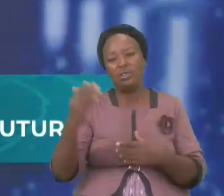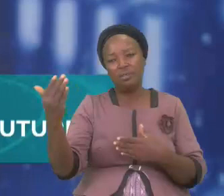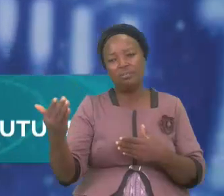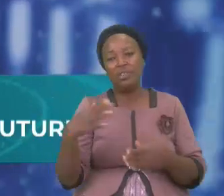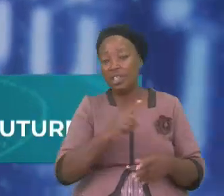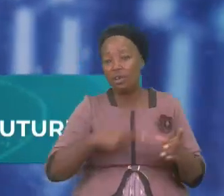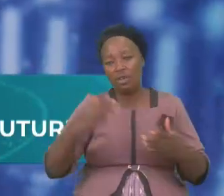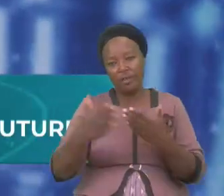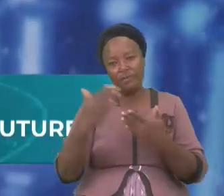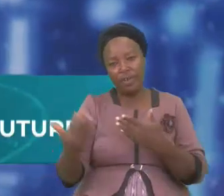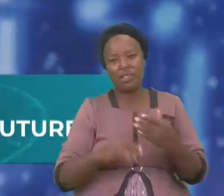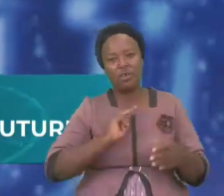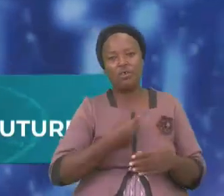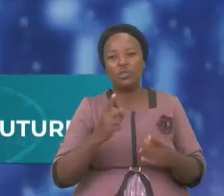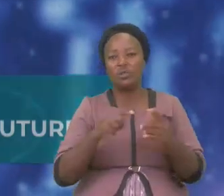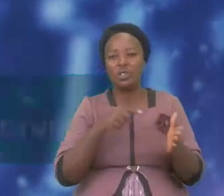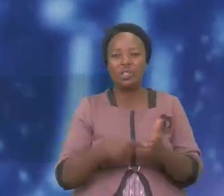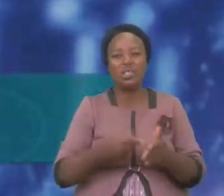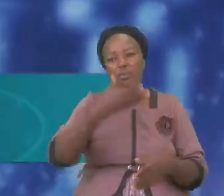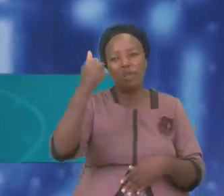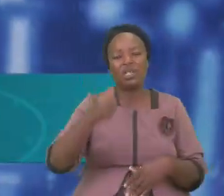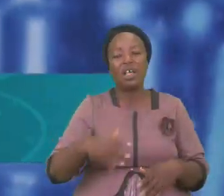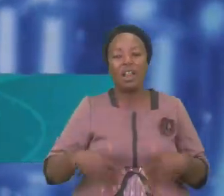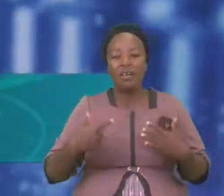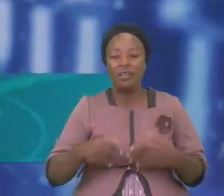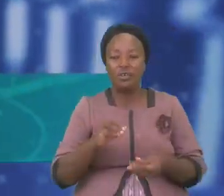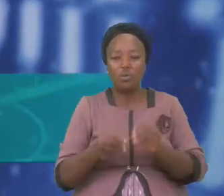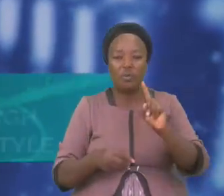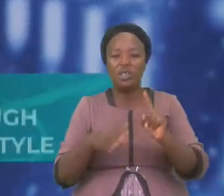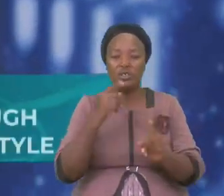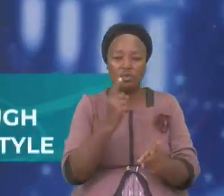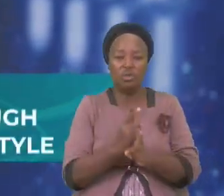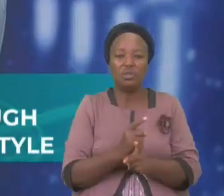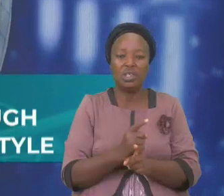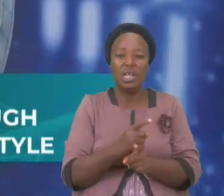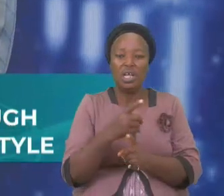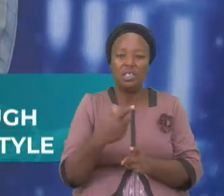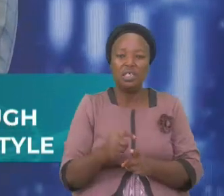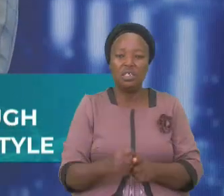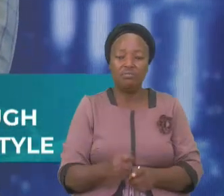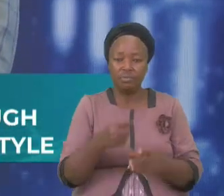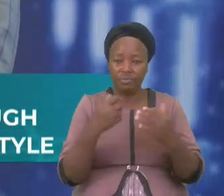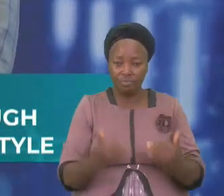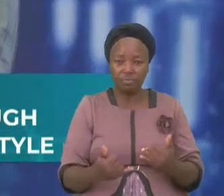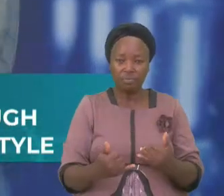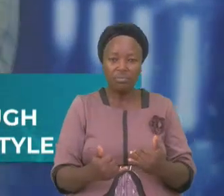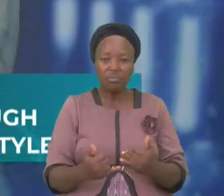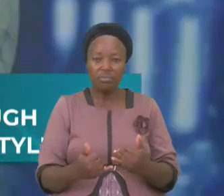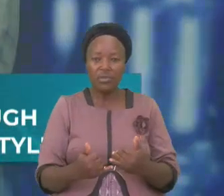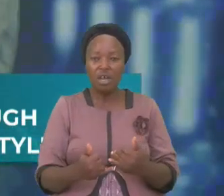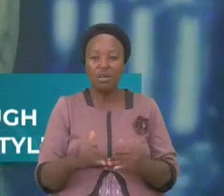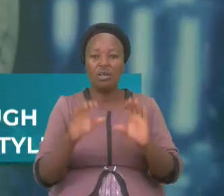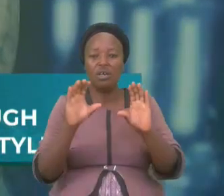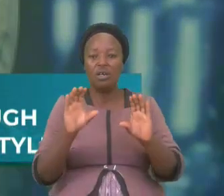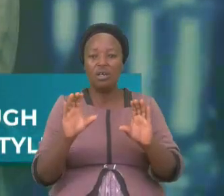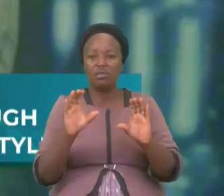deliberate corruption through humiliation and Babylonian lifestyle. That's what the